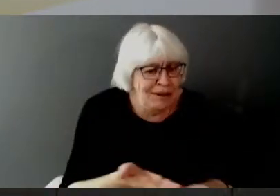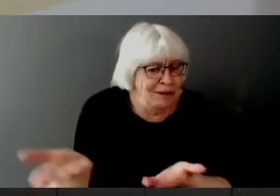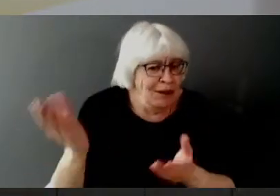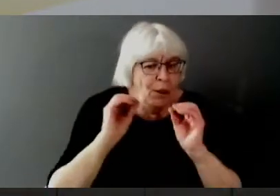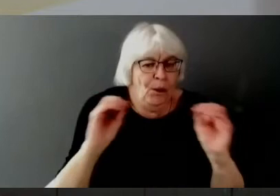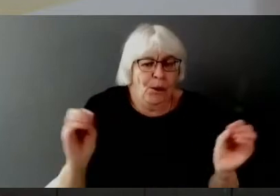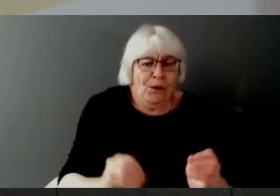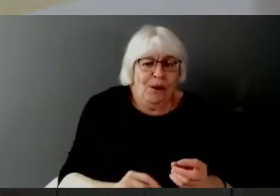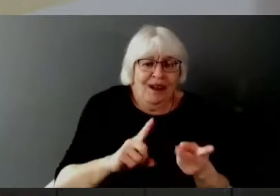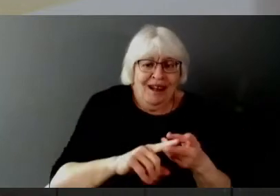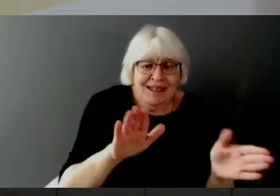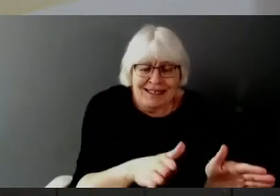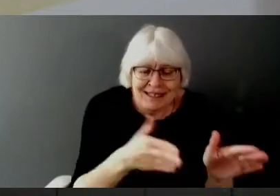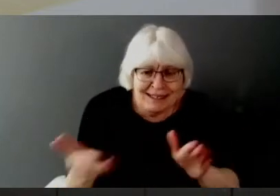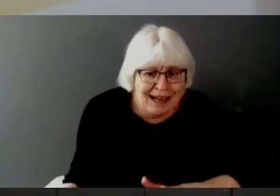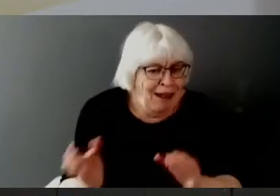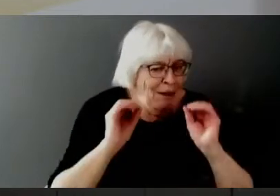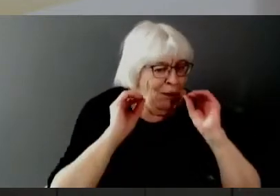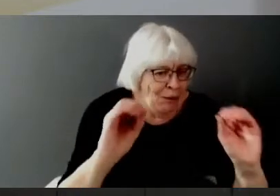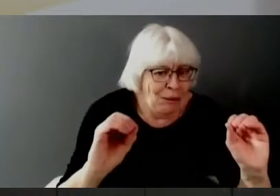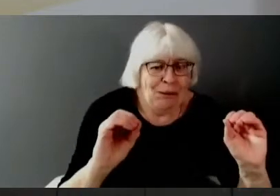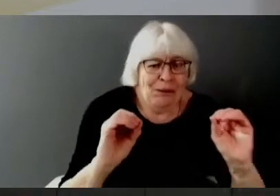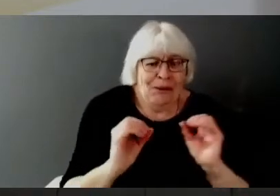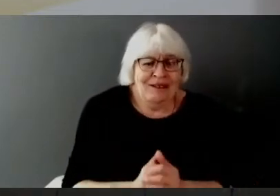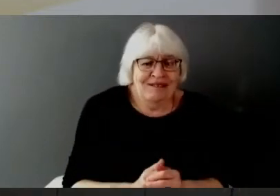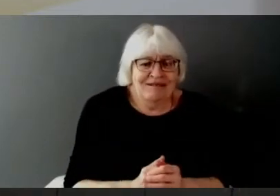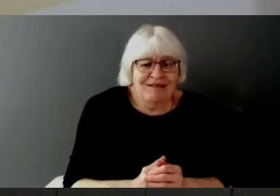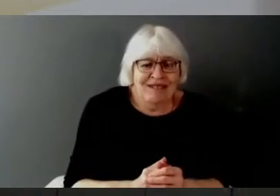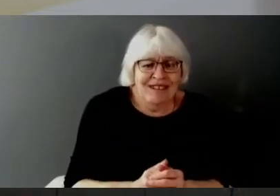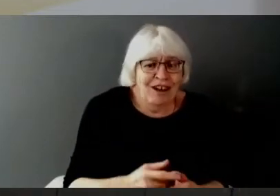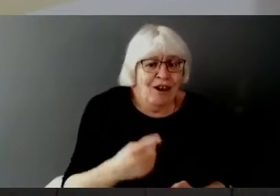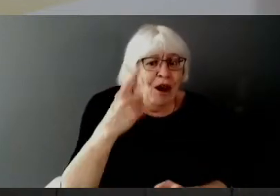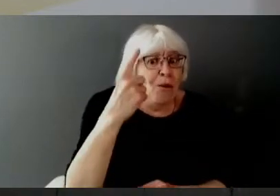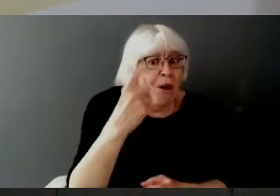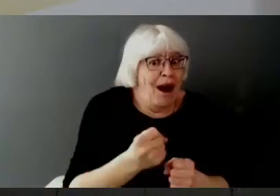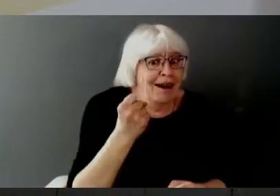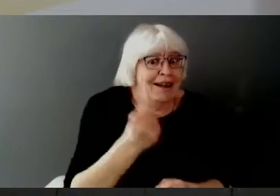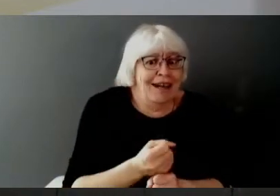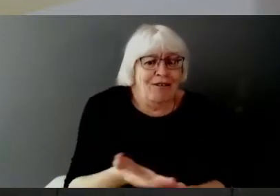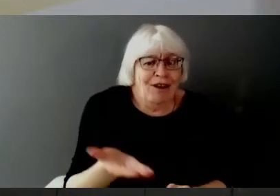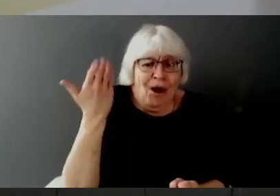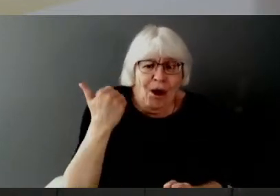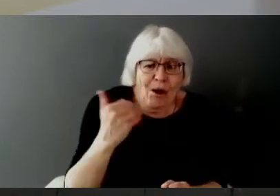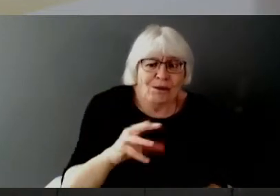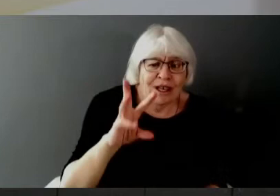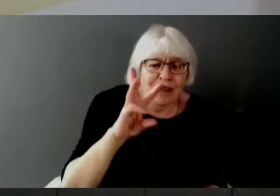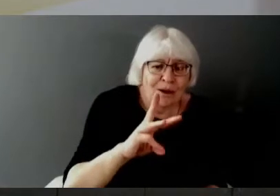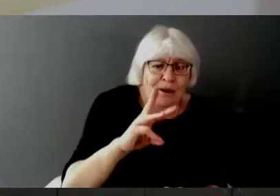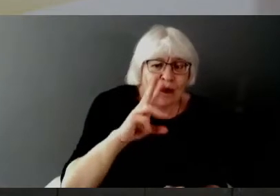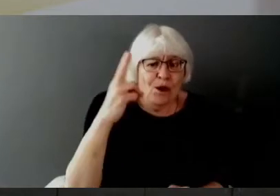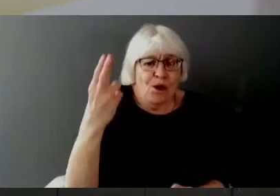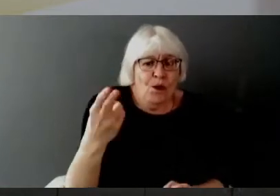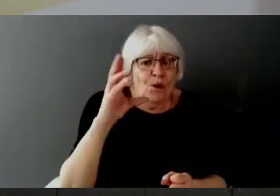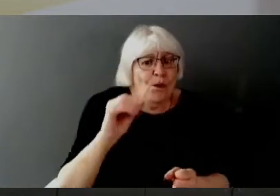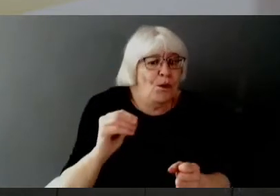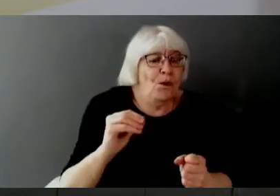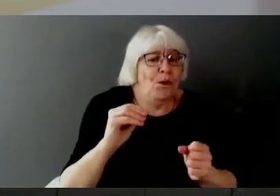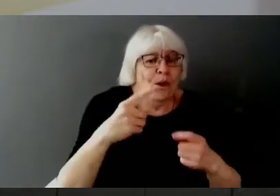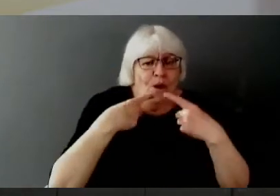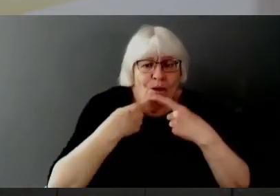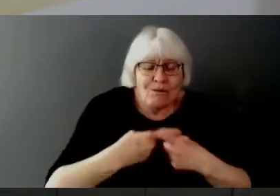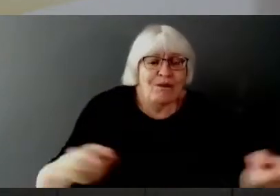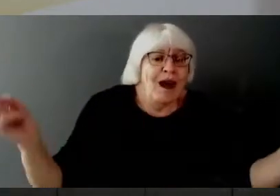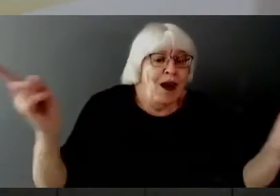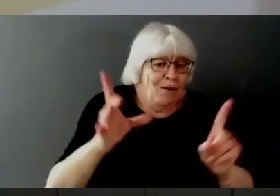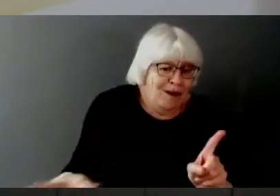Organization reported the first death from COVID-19. A year later, COVID-19 continues to have an unprecedented impact